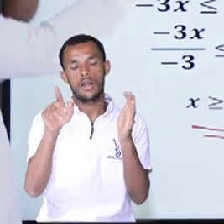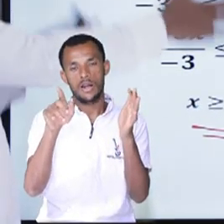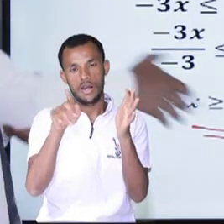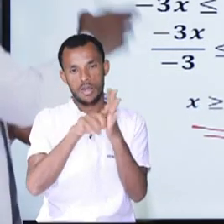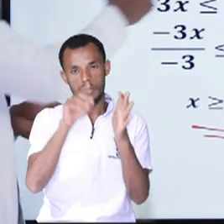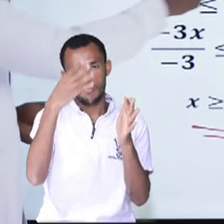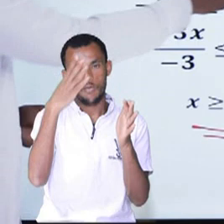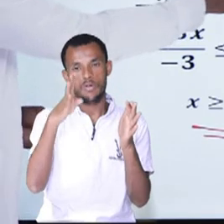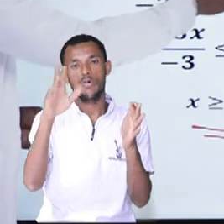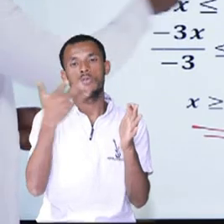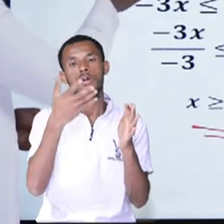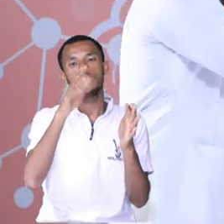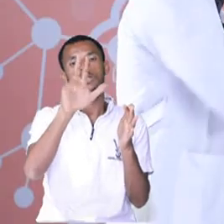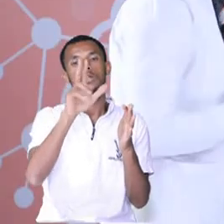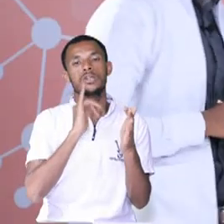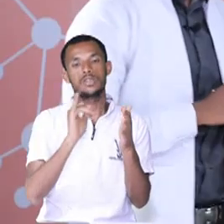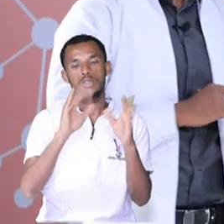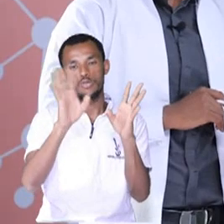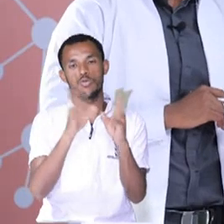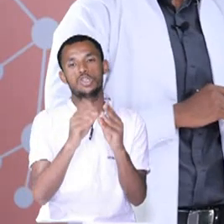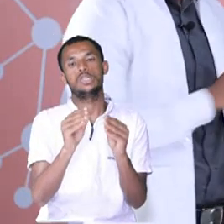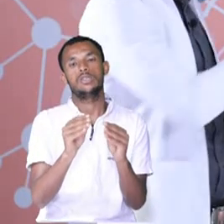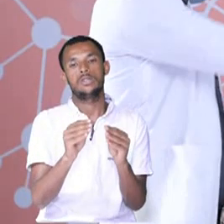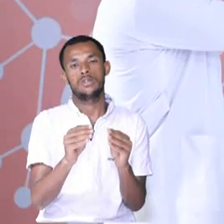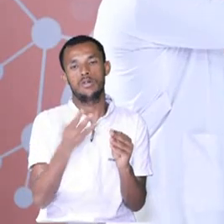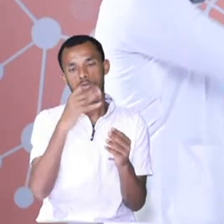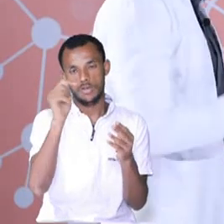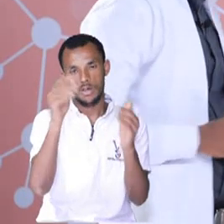the true solution of this inequality.